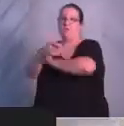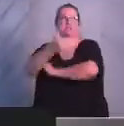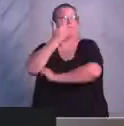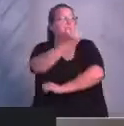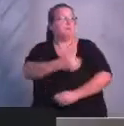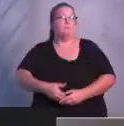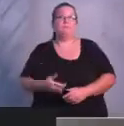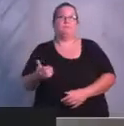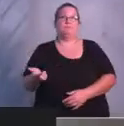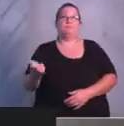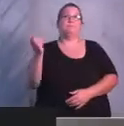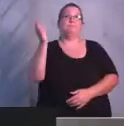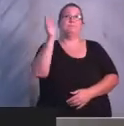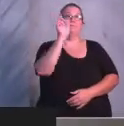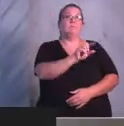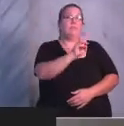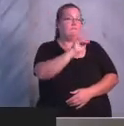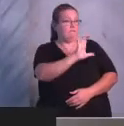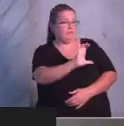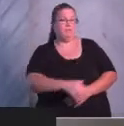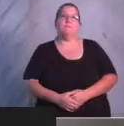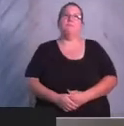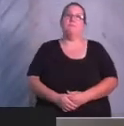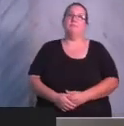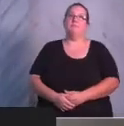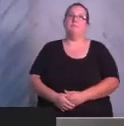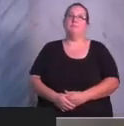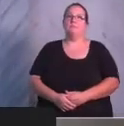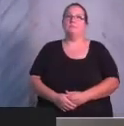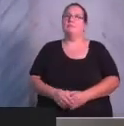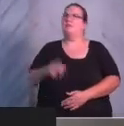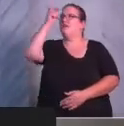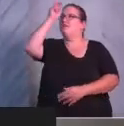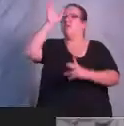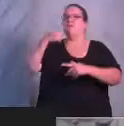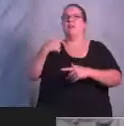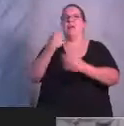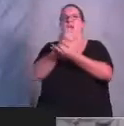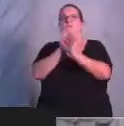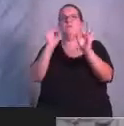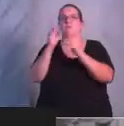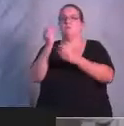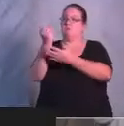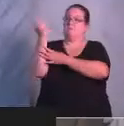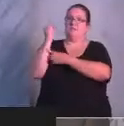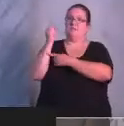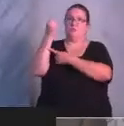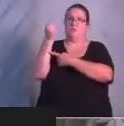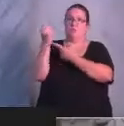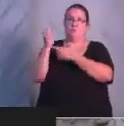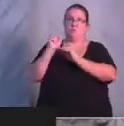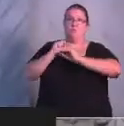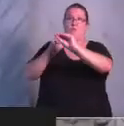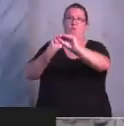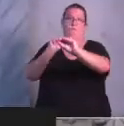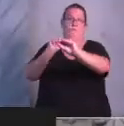you very much, Gary. And Vic. Yeah, a philosopher once said, I have the freedom to move my fist in the other